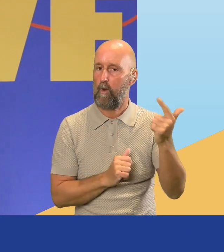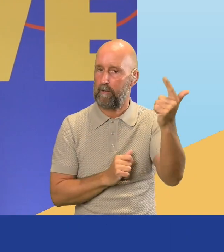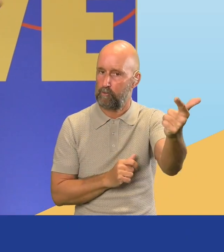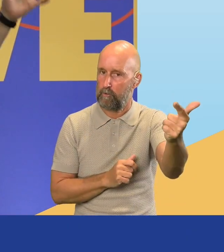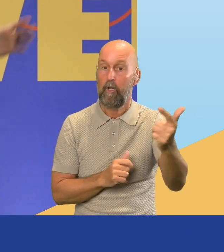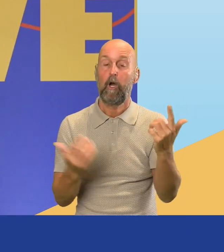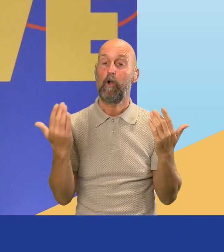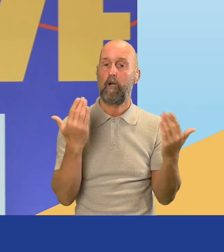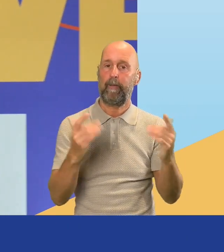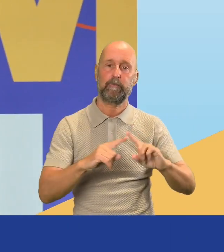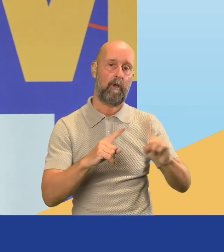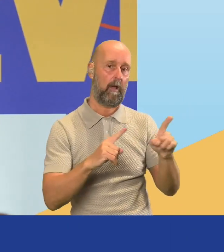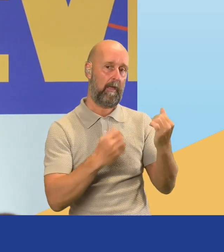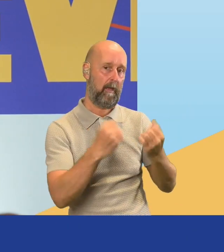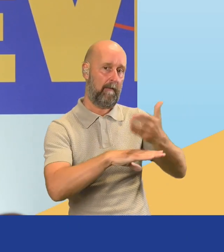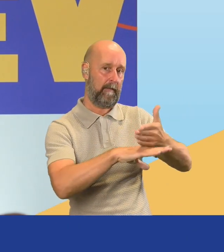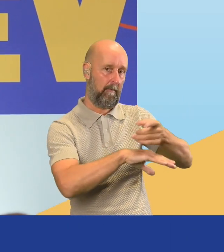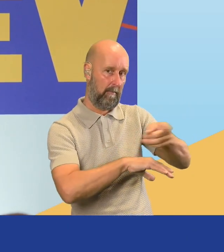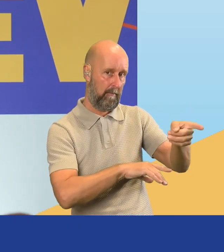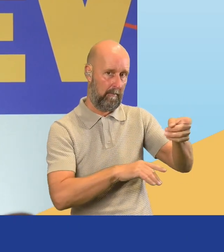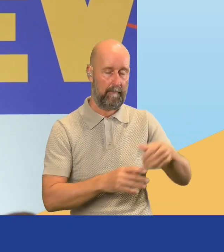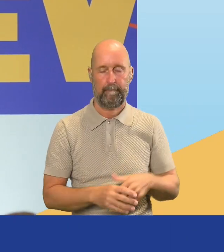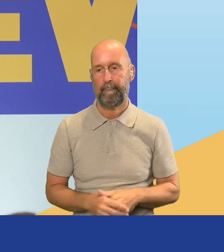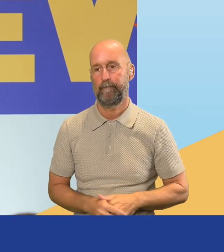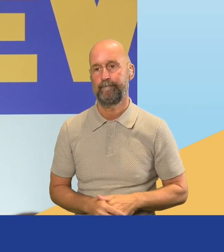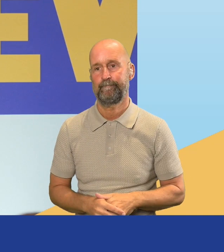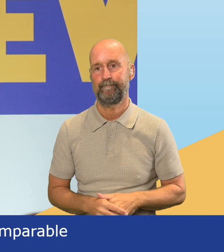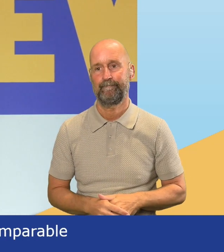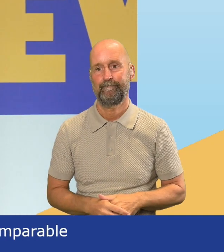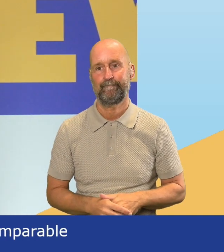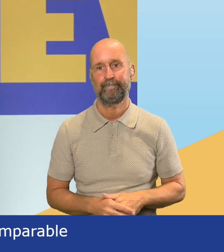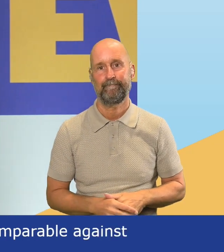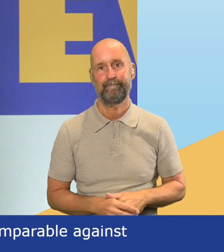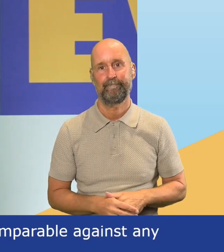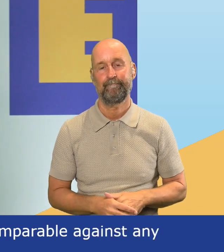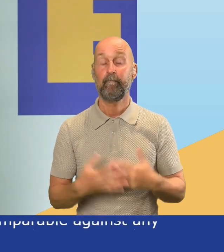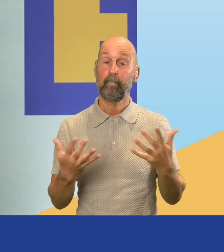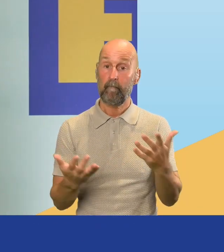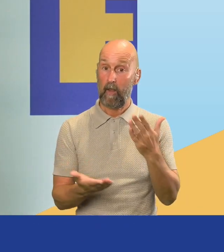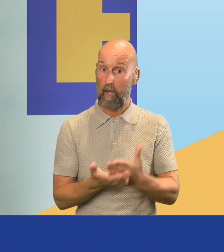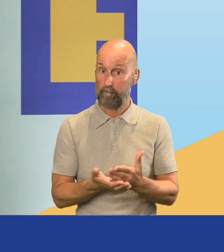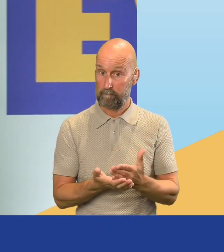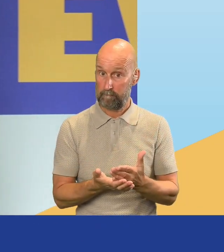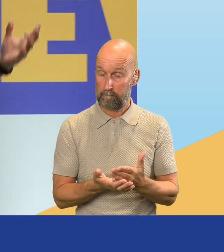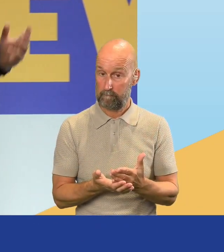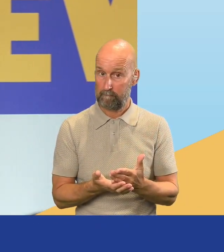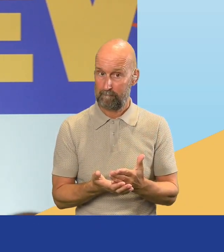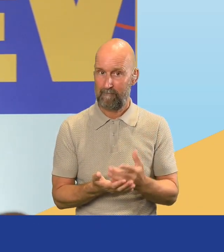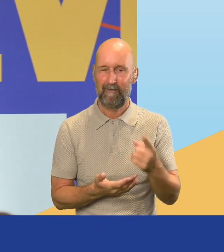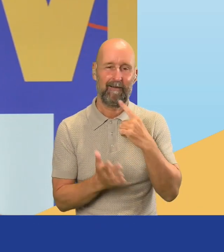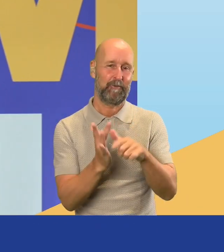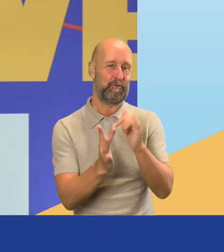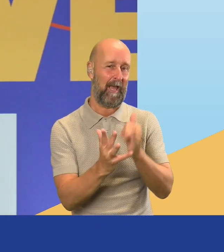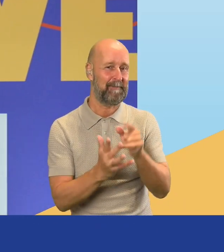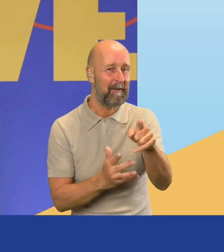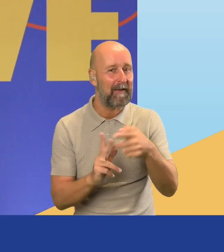can be comparable against any other manufacturer for this market. But is that really real? You're going to tell me, James, yeah, what about